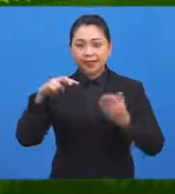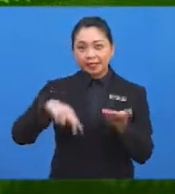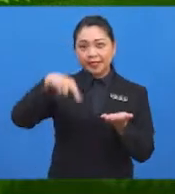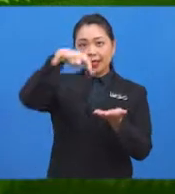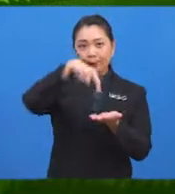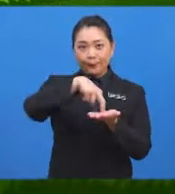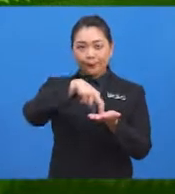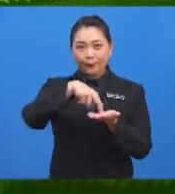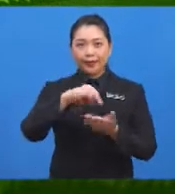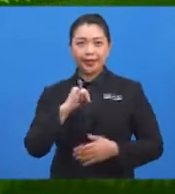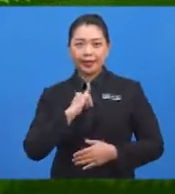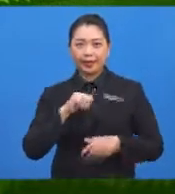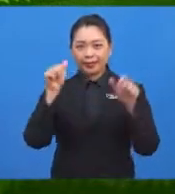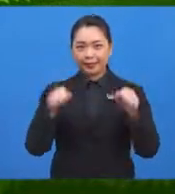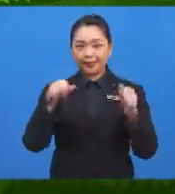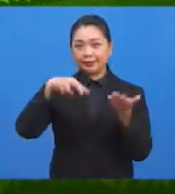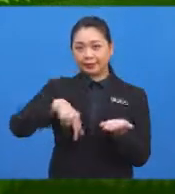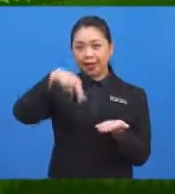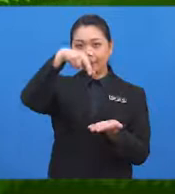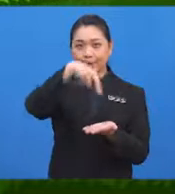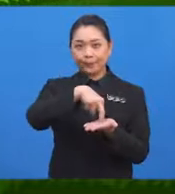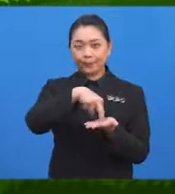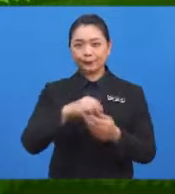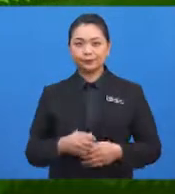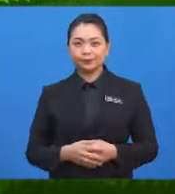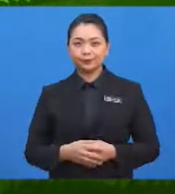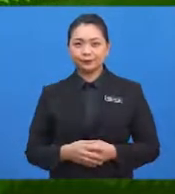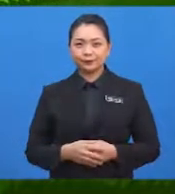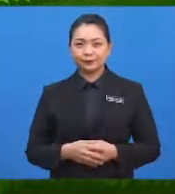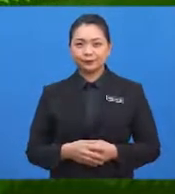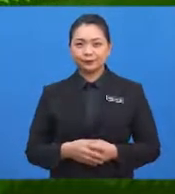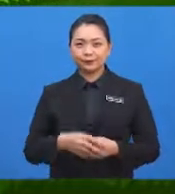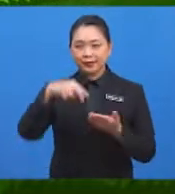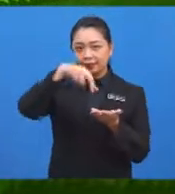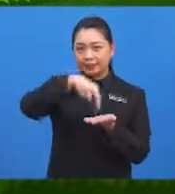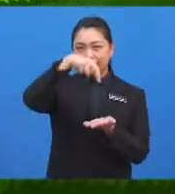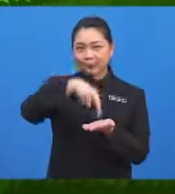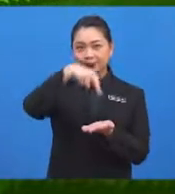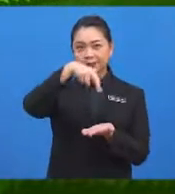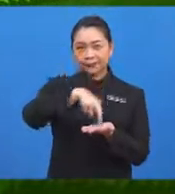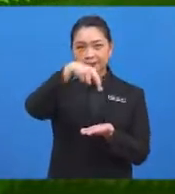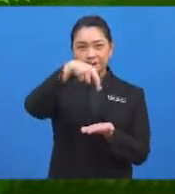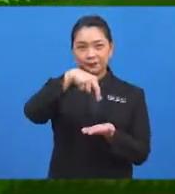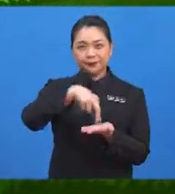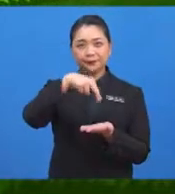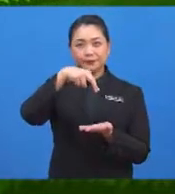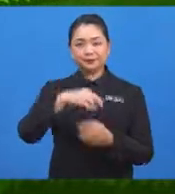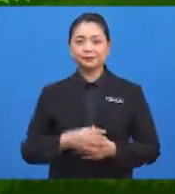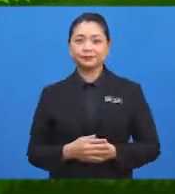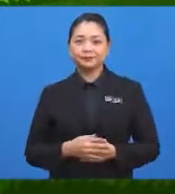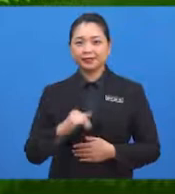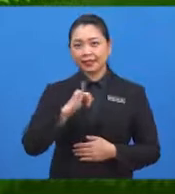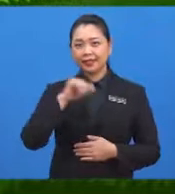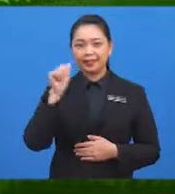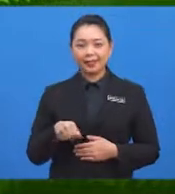Jump, I can jump. Jump, I can jump. Jump, jump, jump, jump, jump, jump, jump,